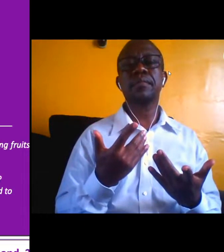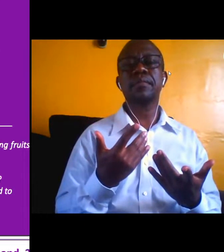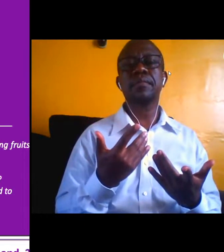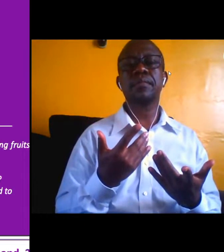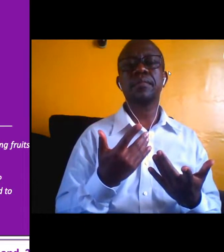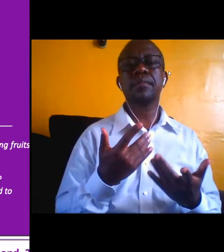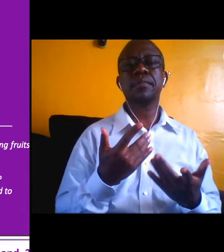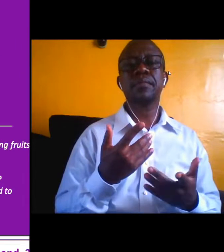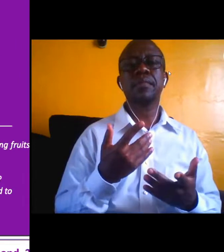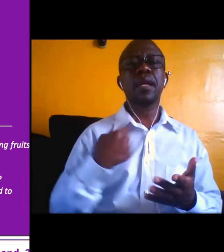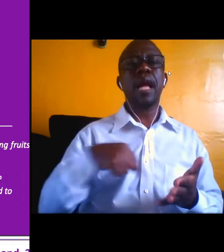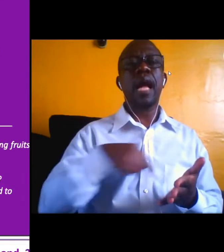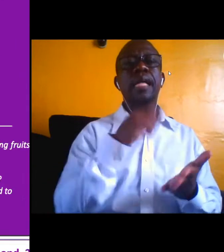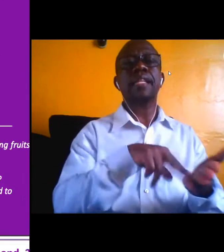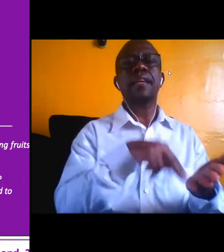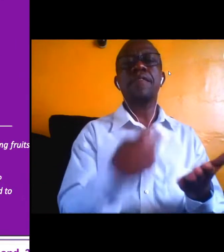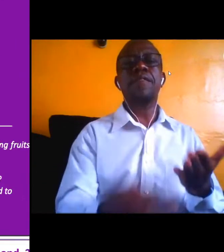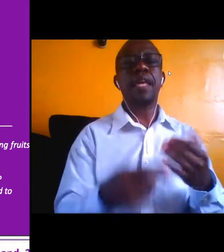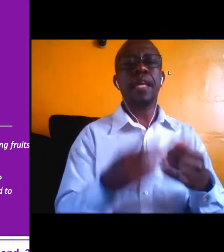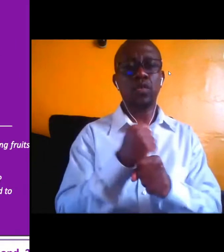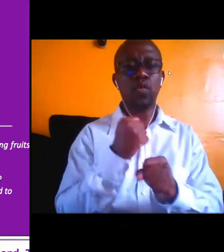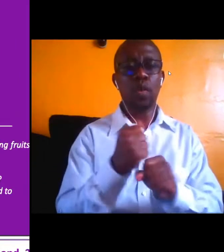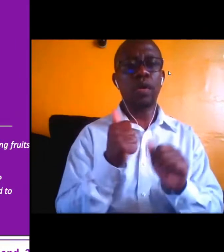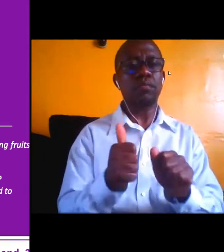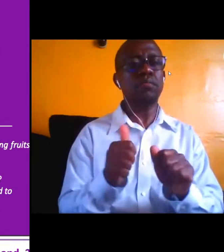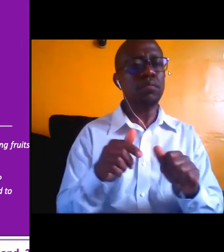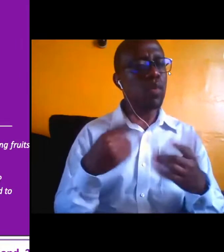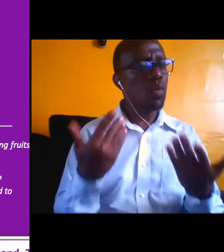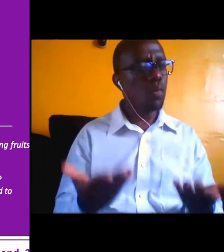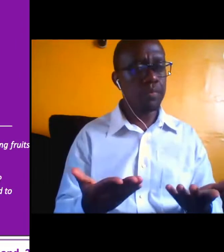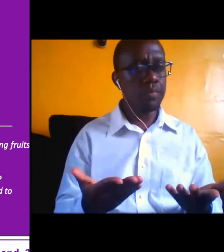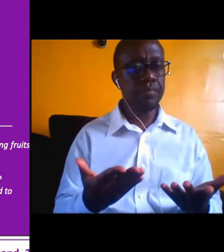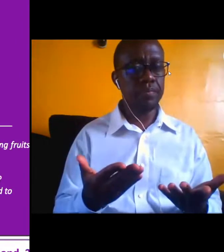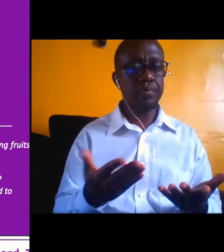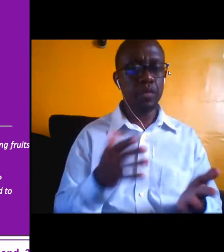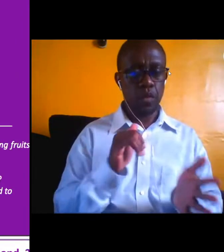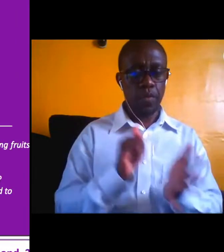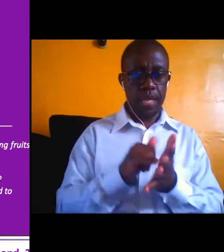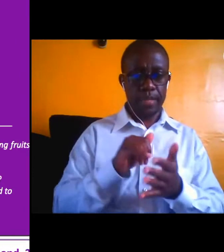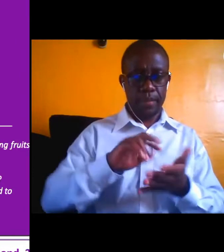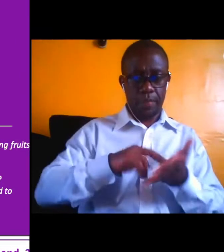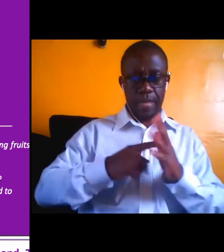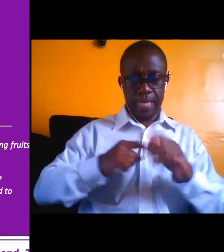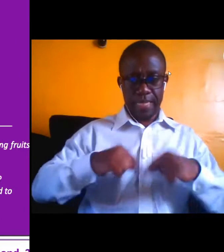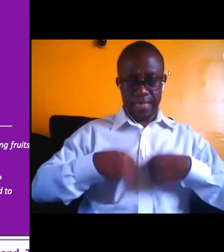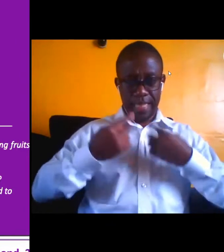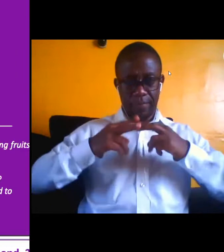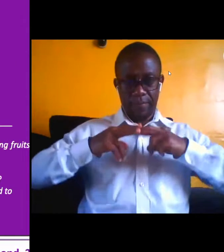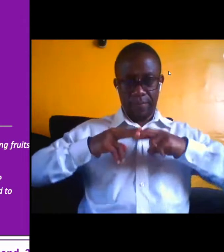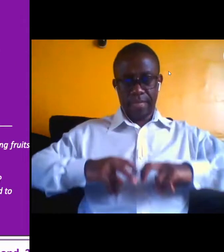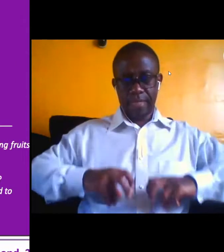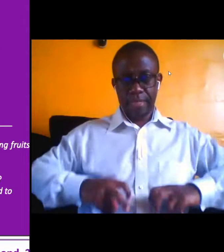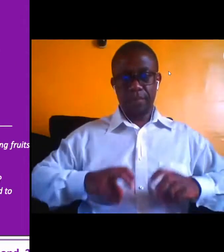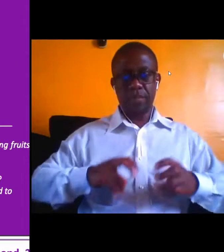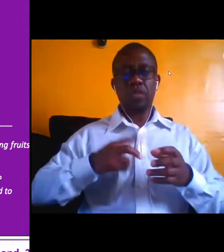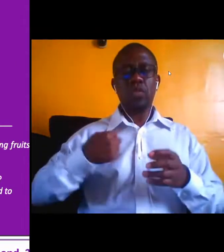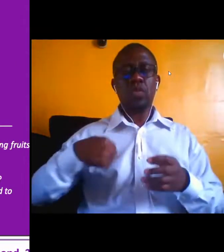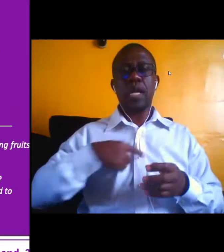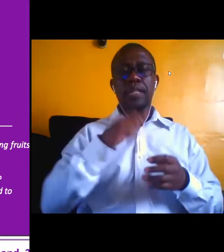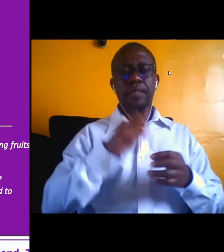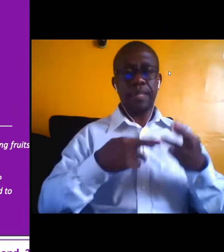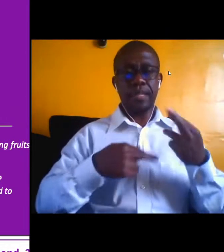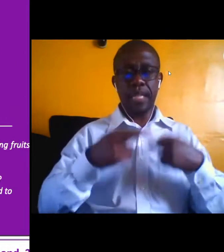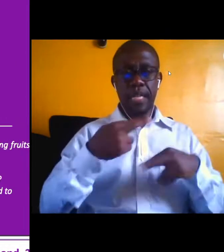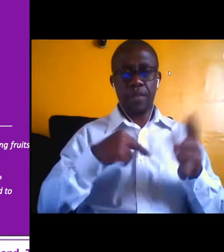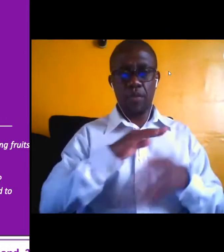are we failing to do properly? So this is within ourselves, just self-examination. So we are also expected to go through these questions and